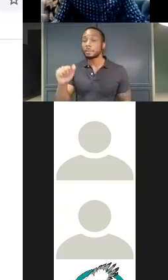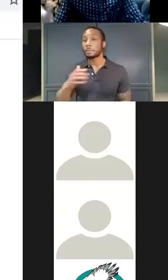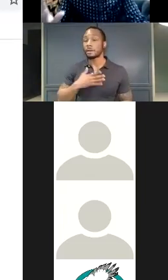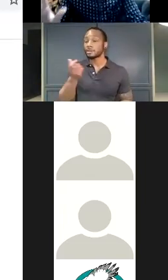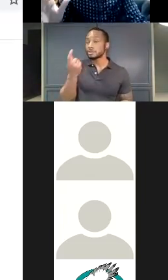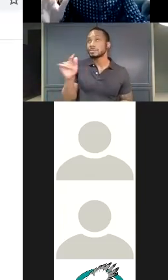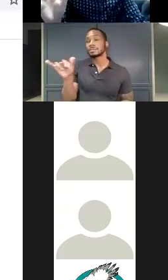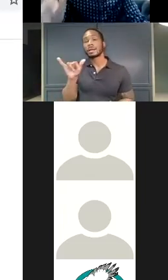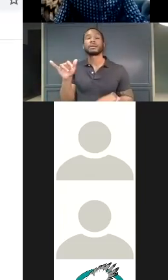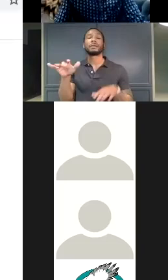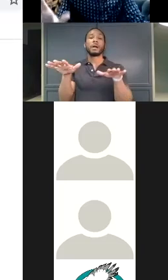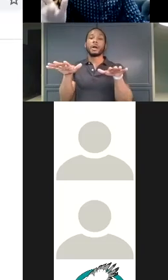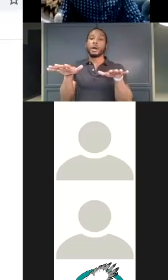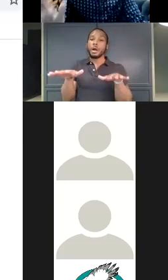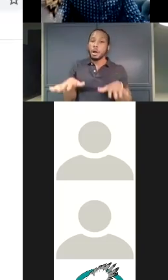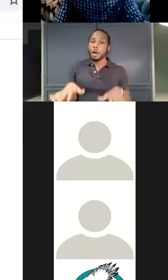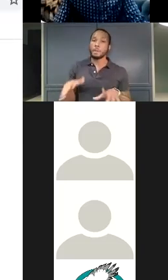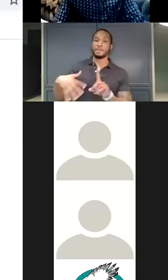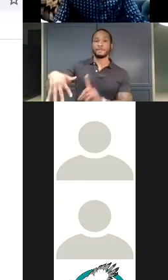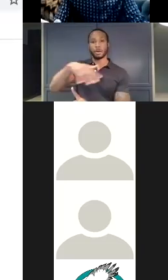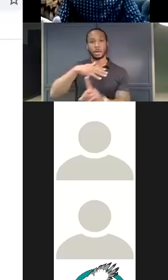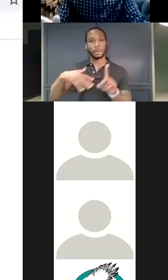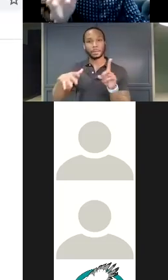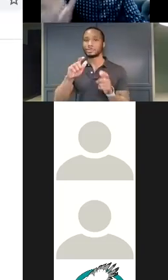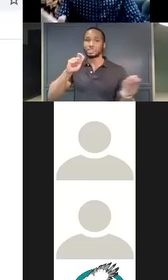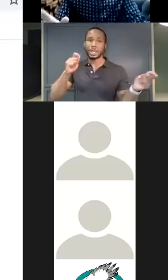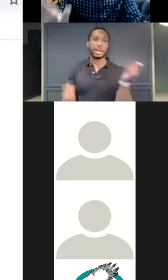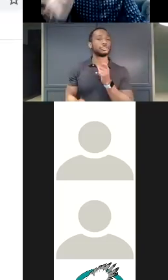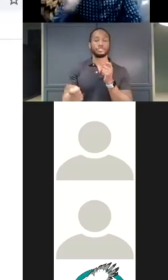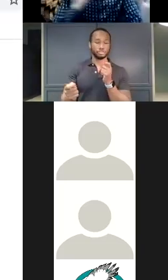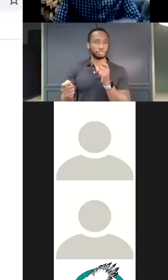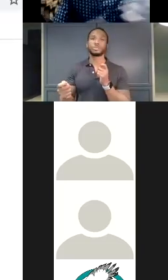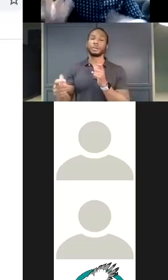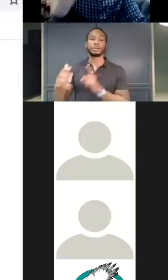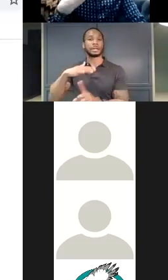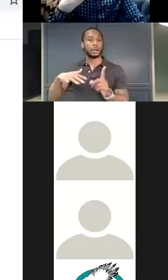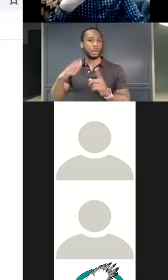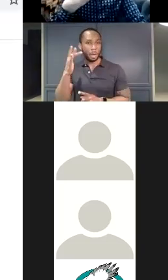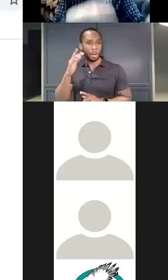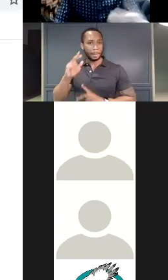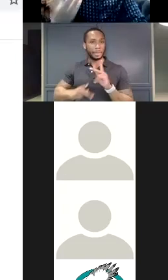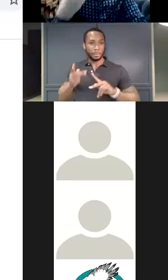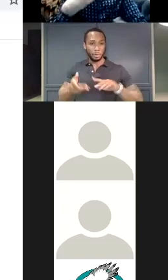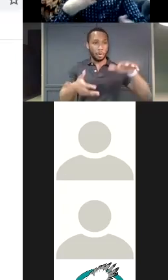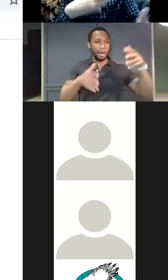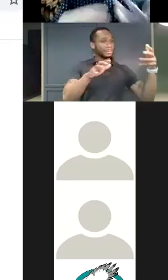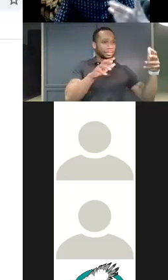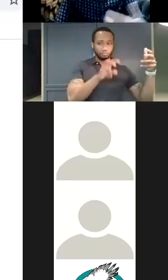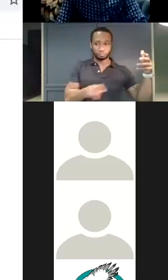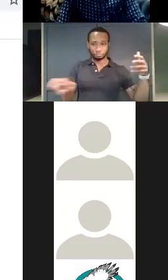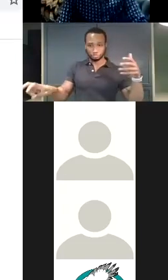calm environment, a change of scene, so that folks can come out of crisis in a way that's kind